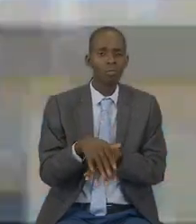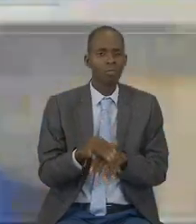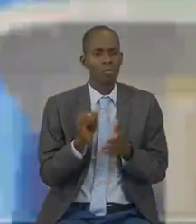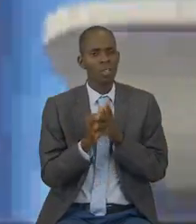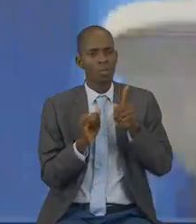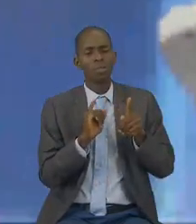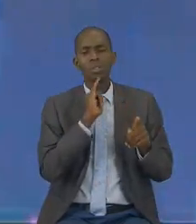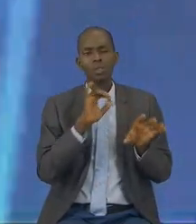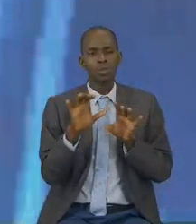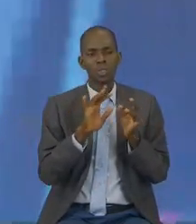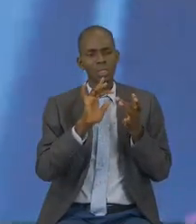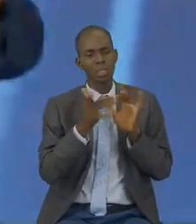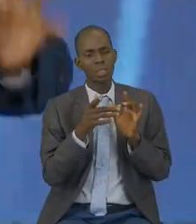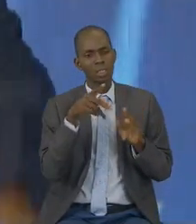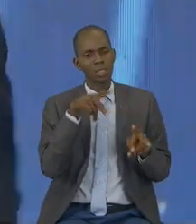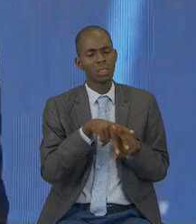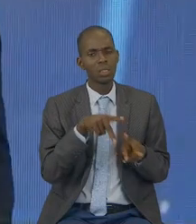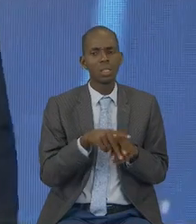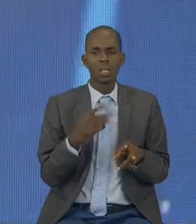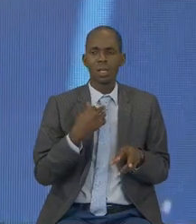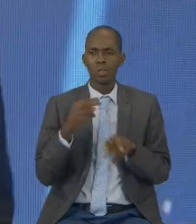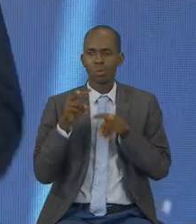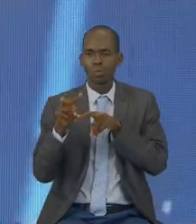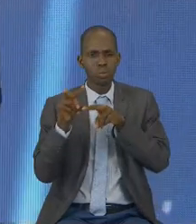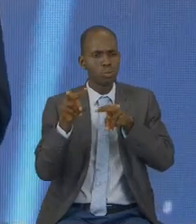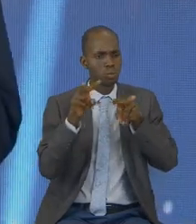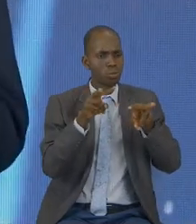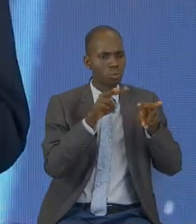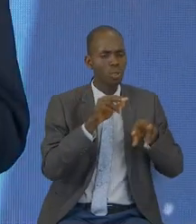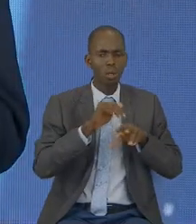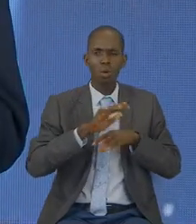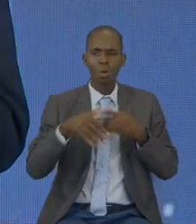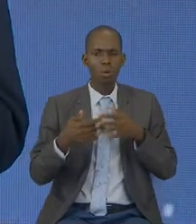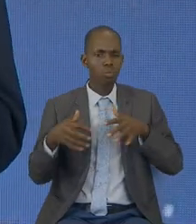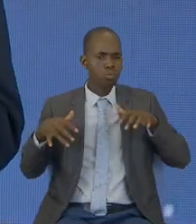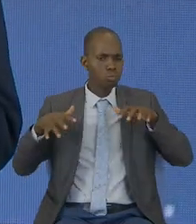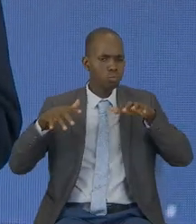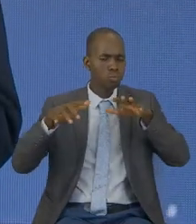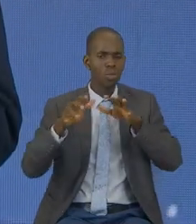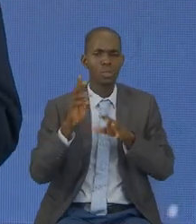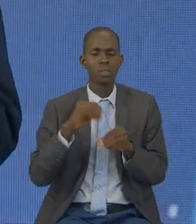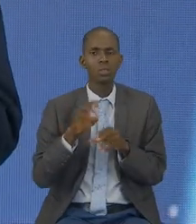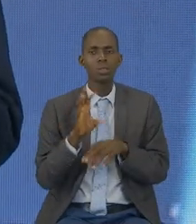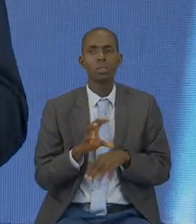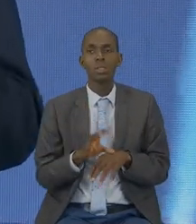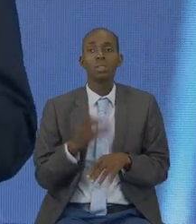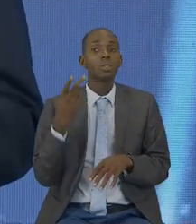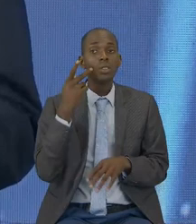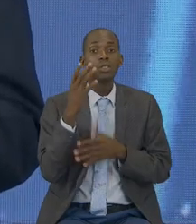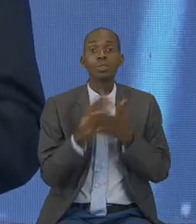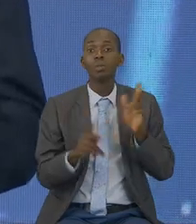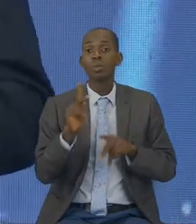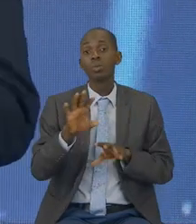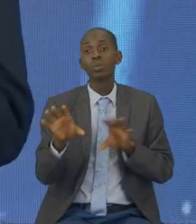internet crime. And you look at the whole congregation. Well, there are things that people do. They say, looks